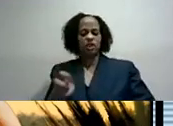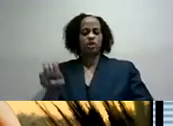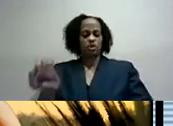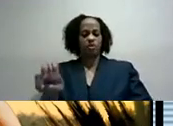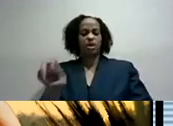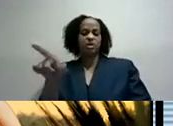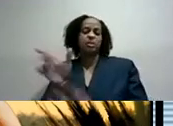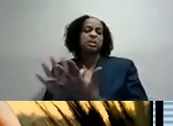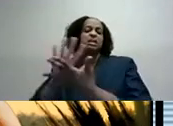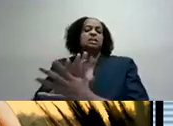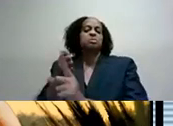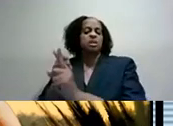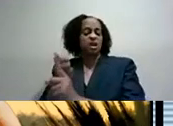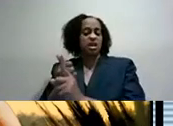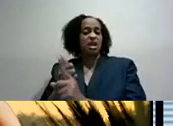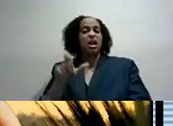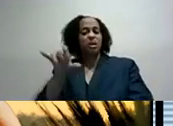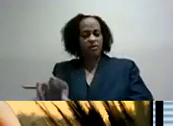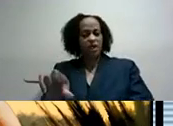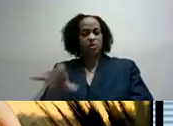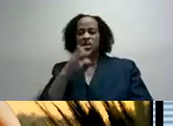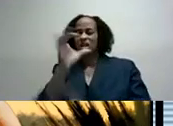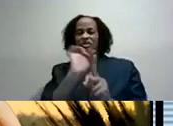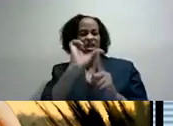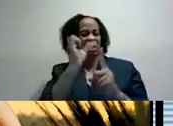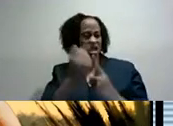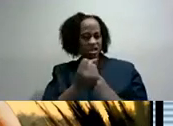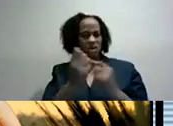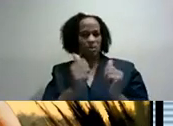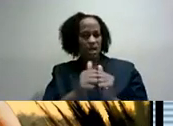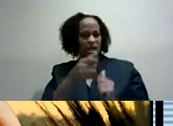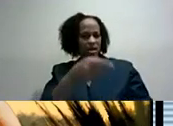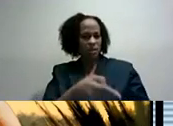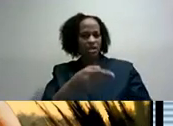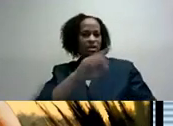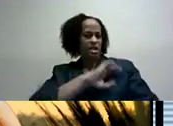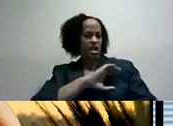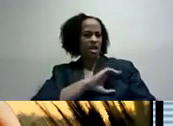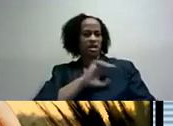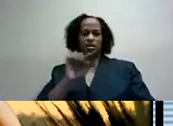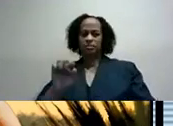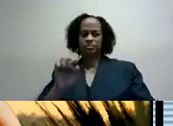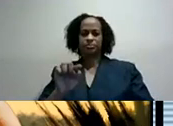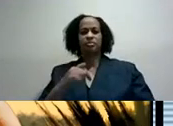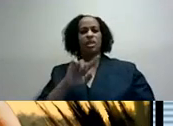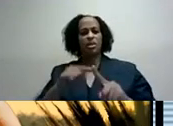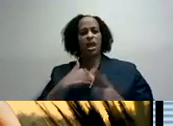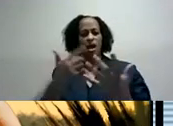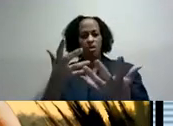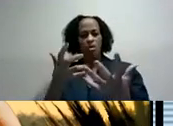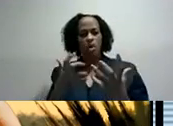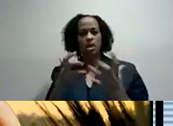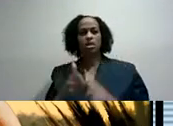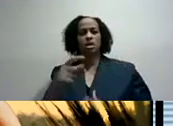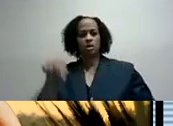himself. But that was not the case with Cain. But I want to go to the